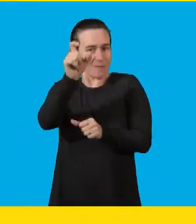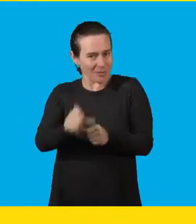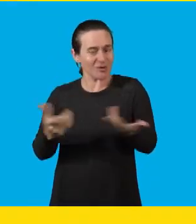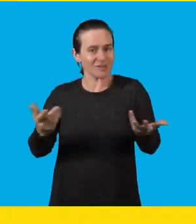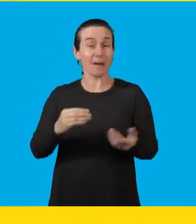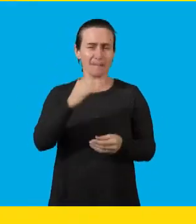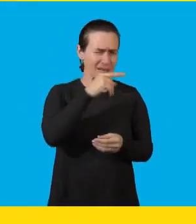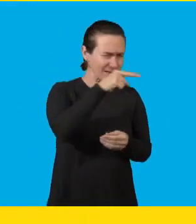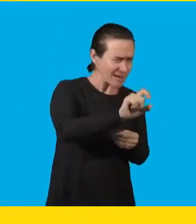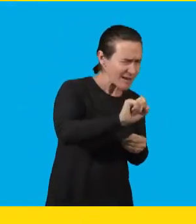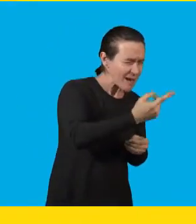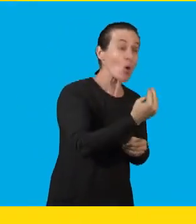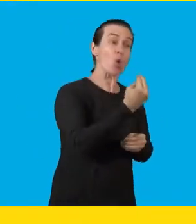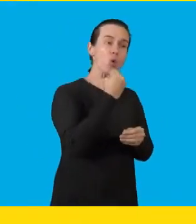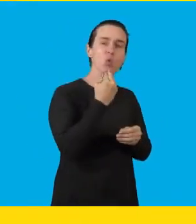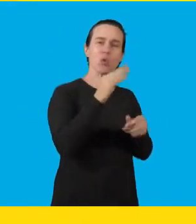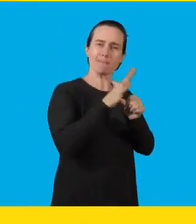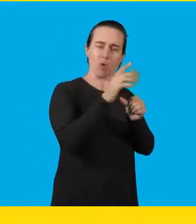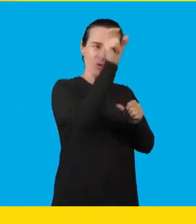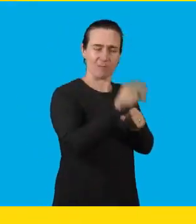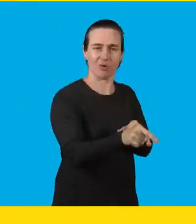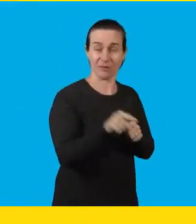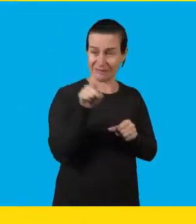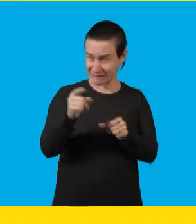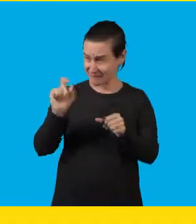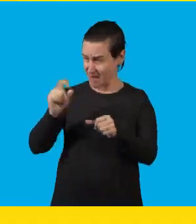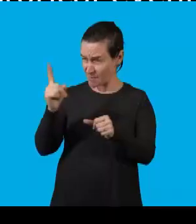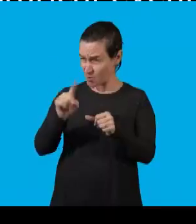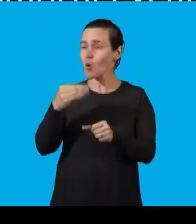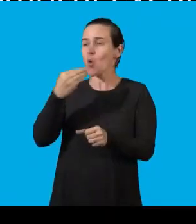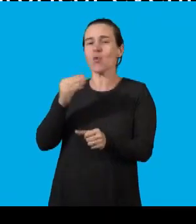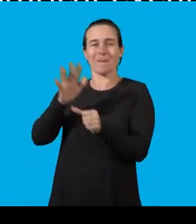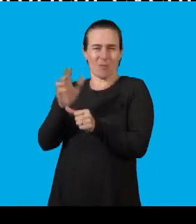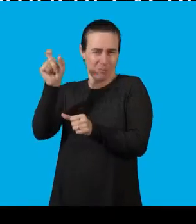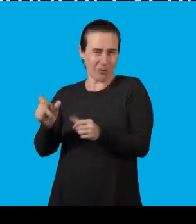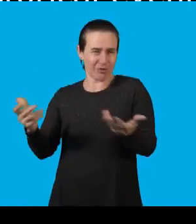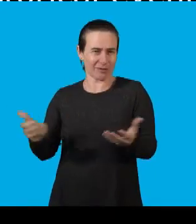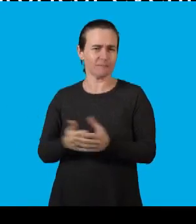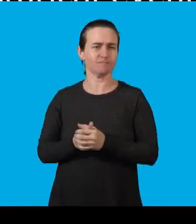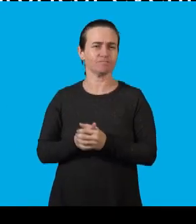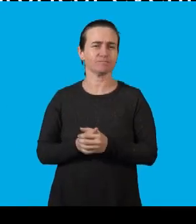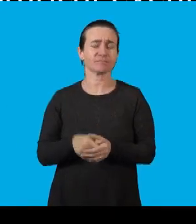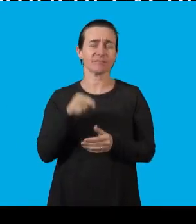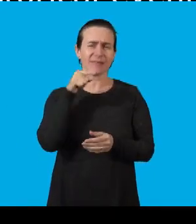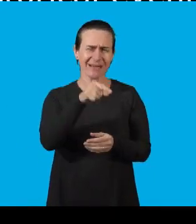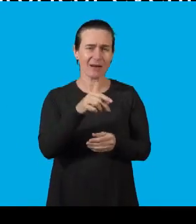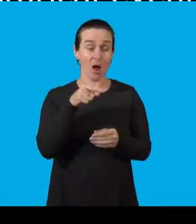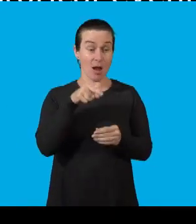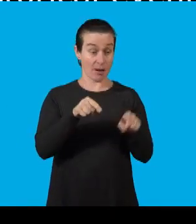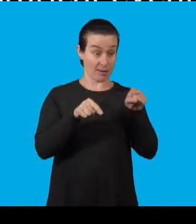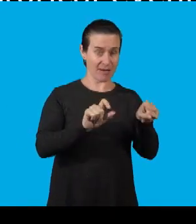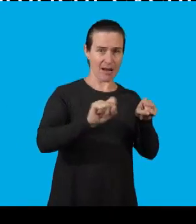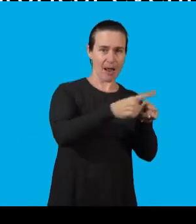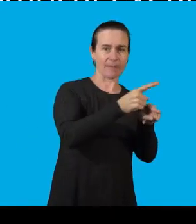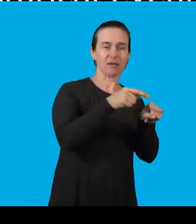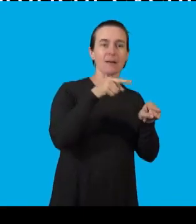happened and why things happened the way they did. Look for the reactions or consequences, as I've already said.